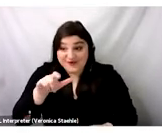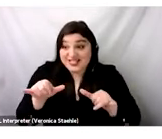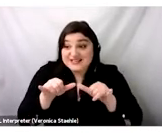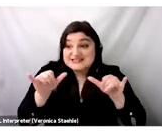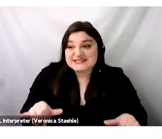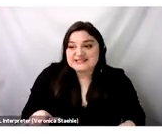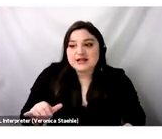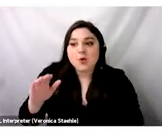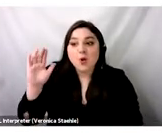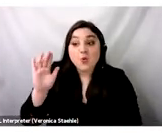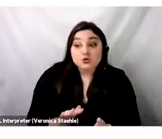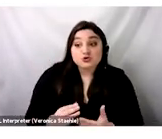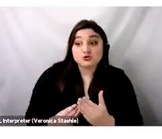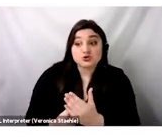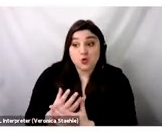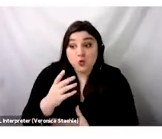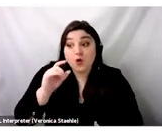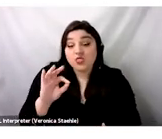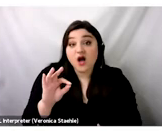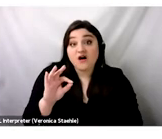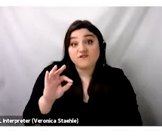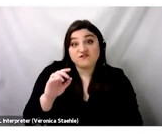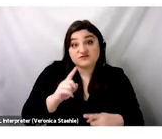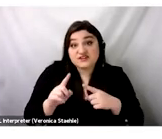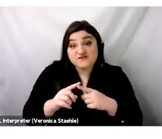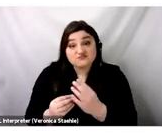growth rate of crops and they lower the